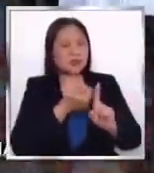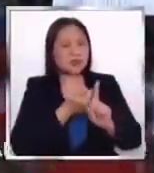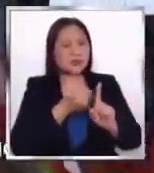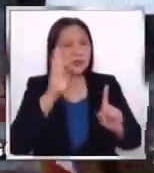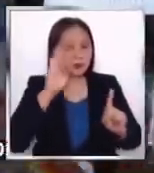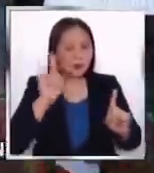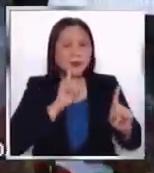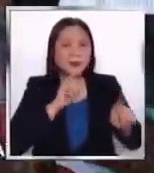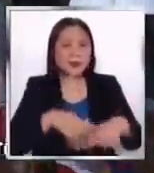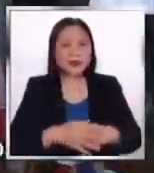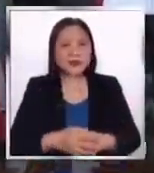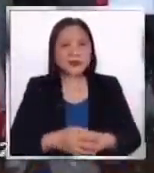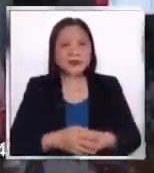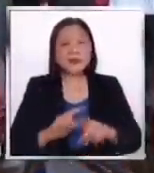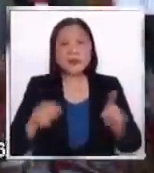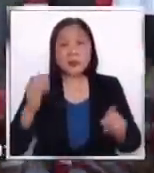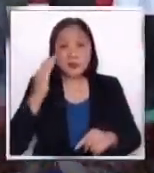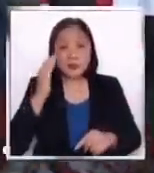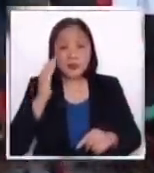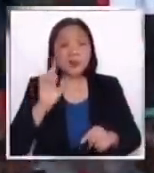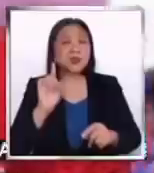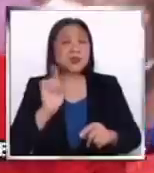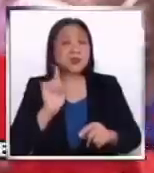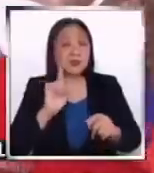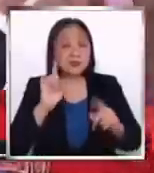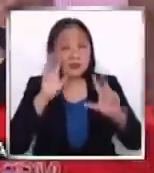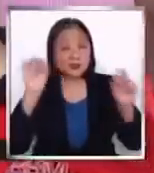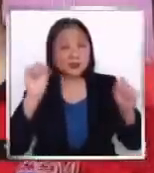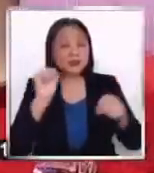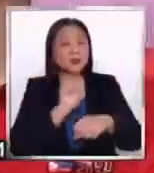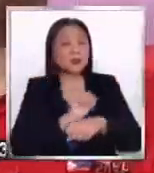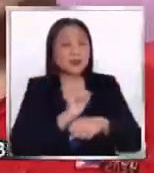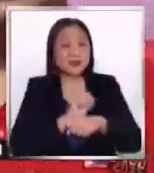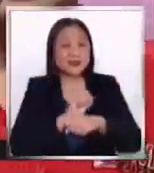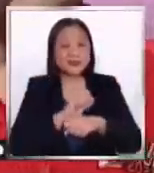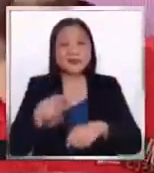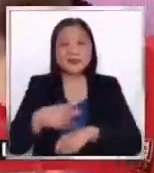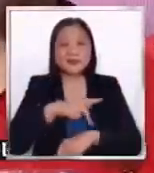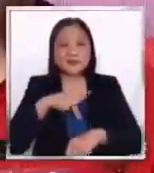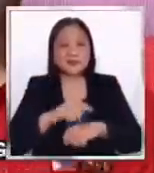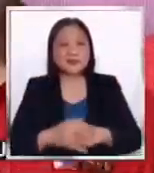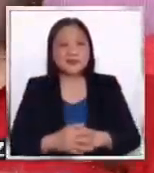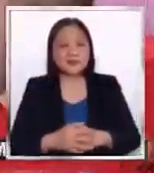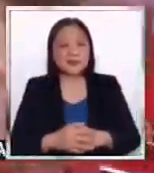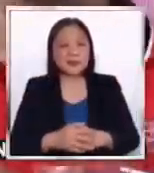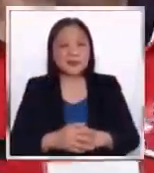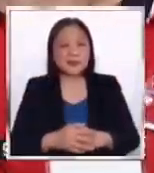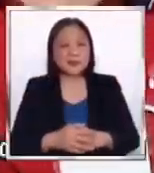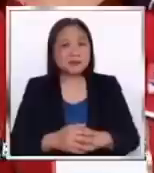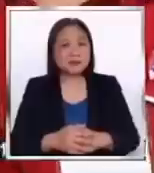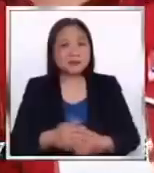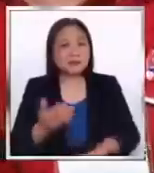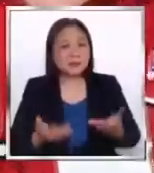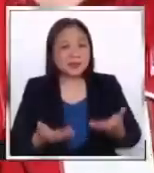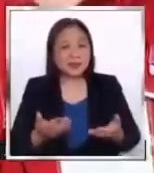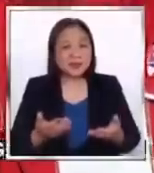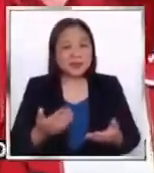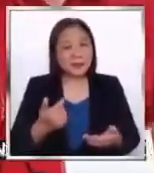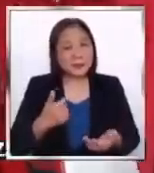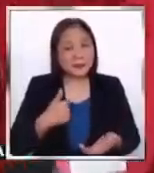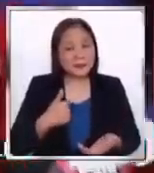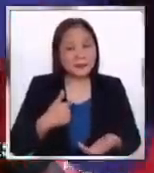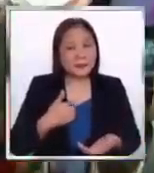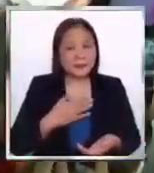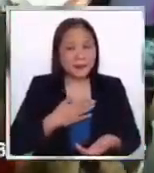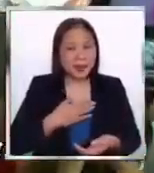alam naman natin yung trabaho ng isang pangulo ng bansa. When it comes, probably, this is just my